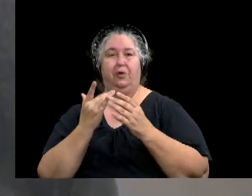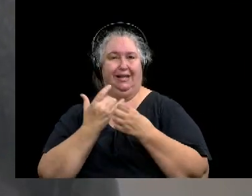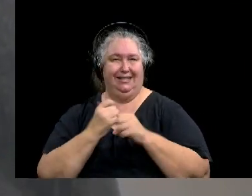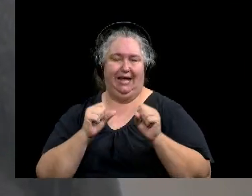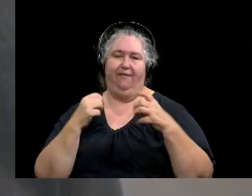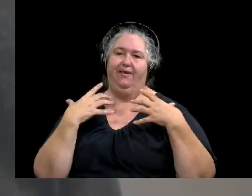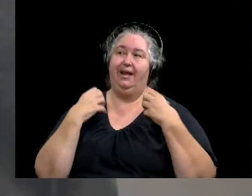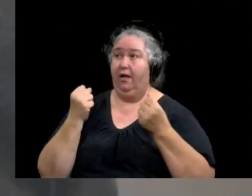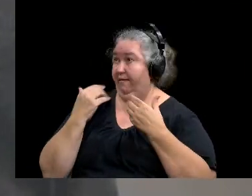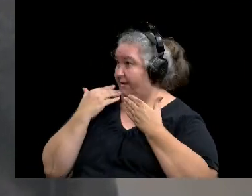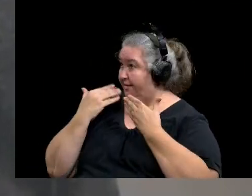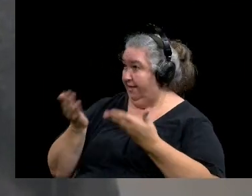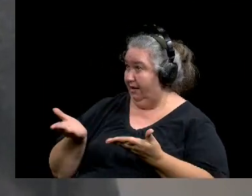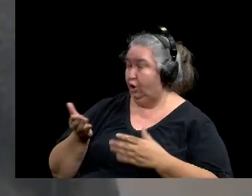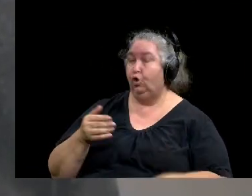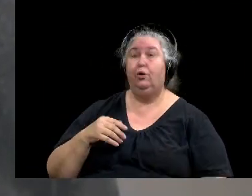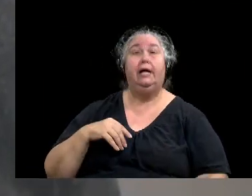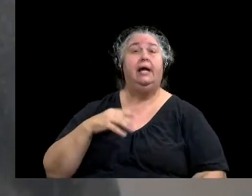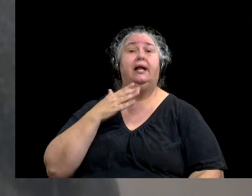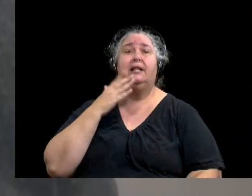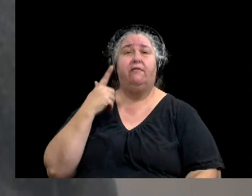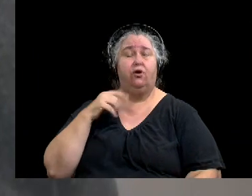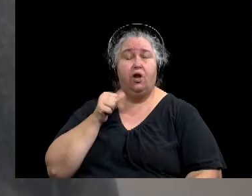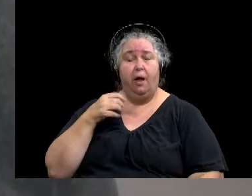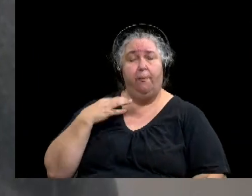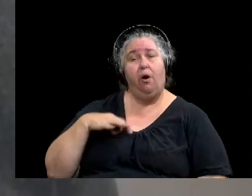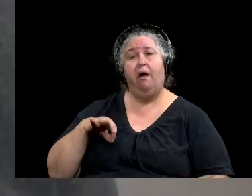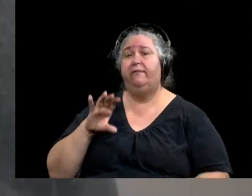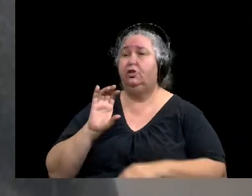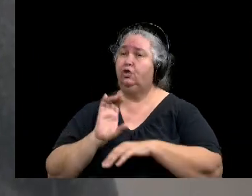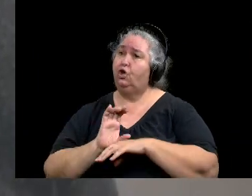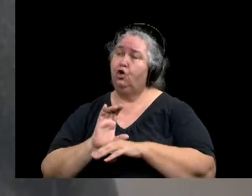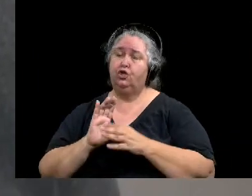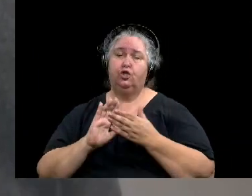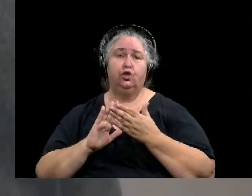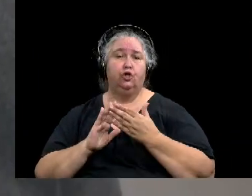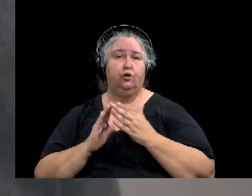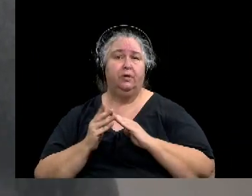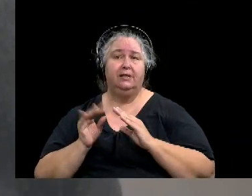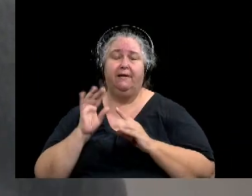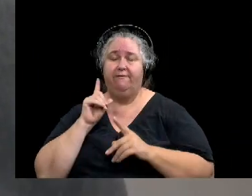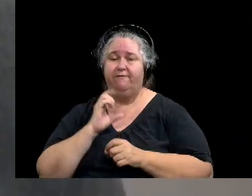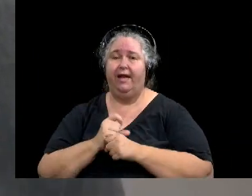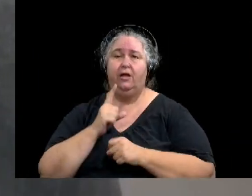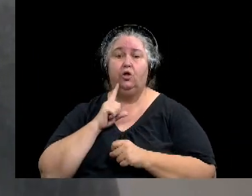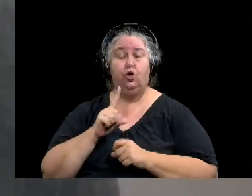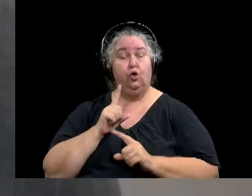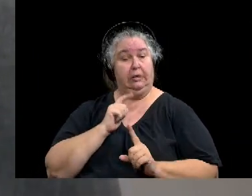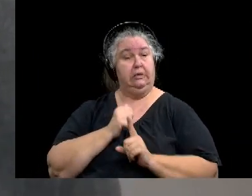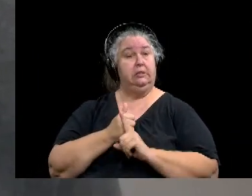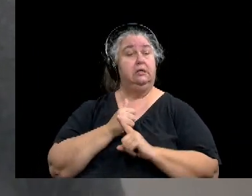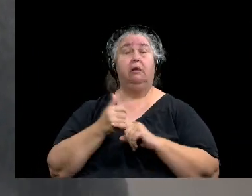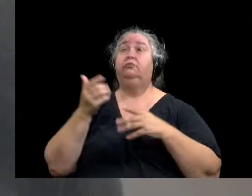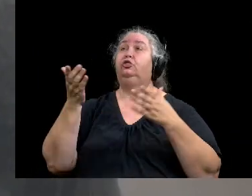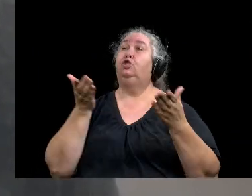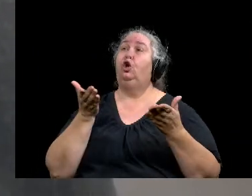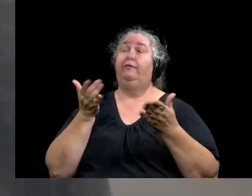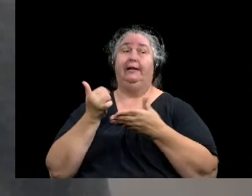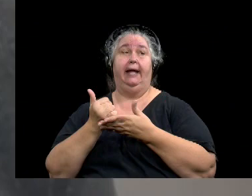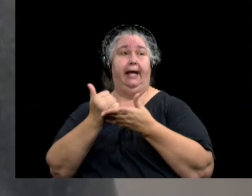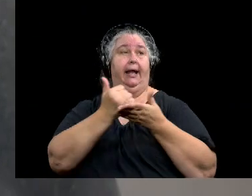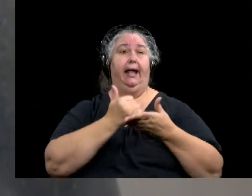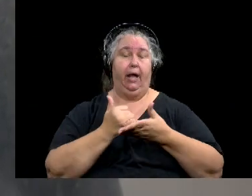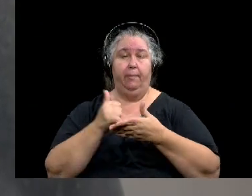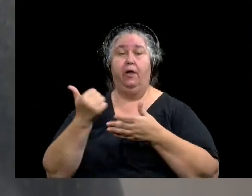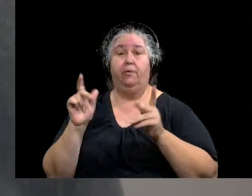you. I'm thankful for our nonprofits and our churches and communities of faith who have selflessly served those around them. Thank